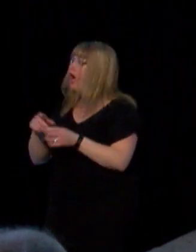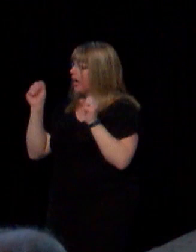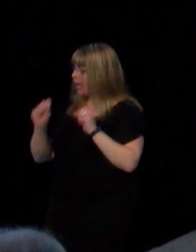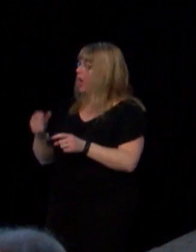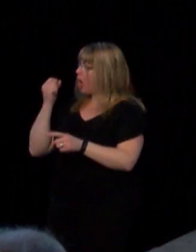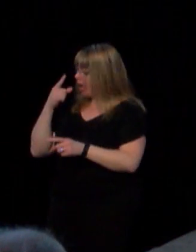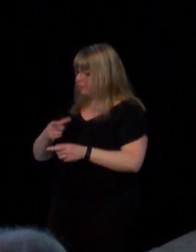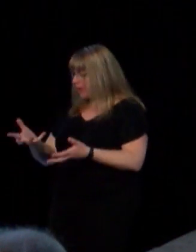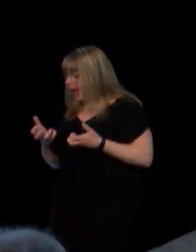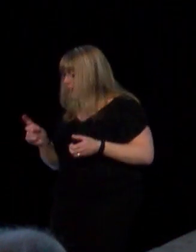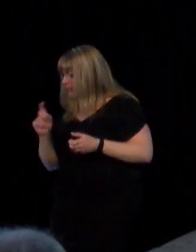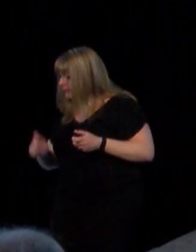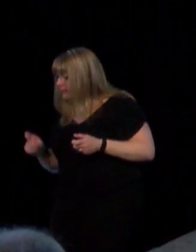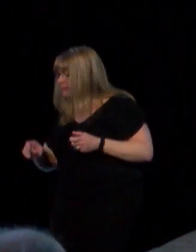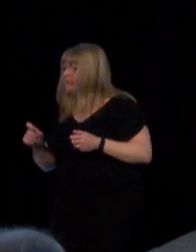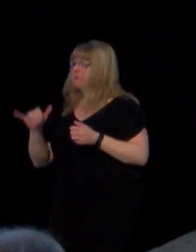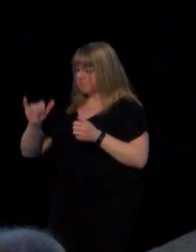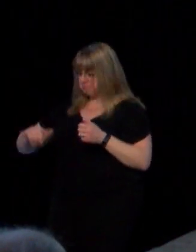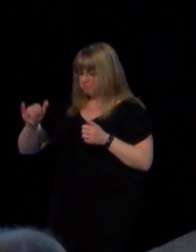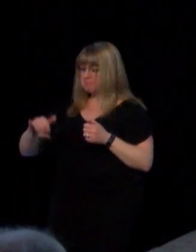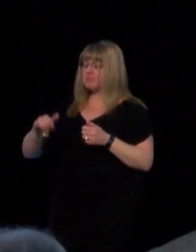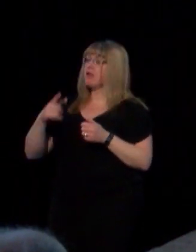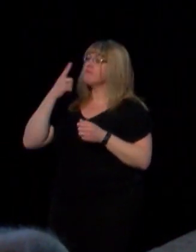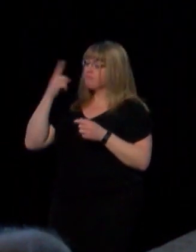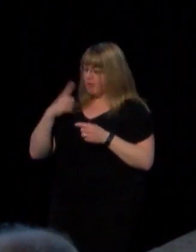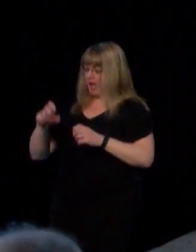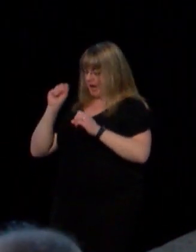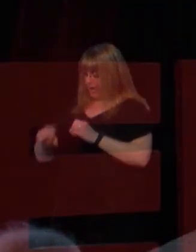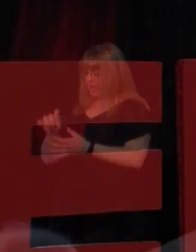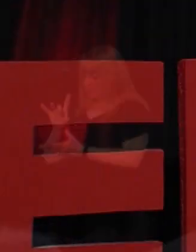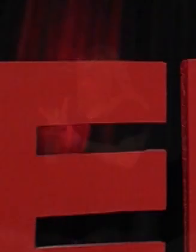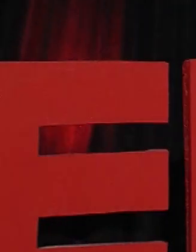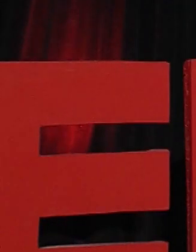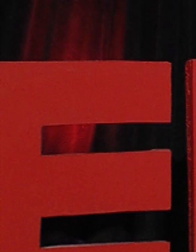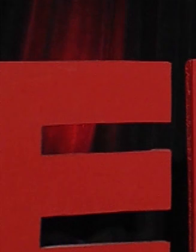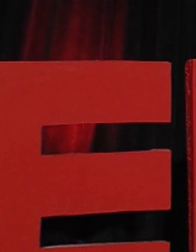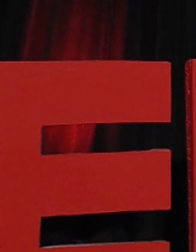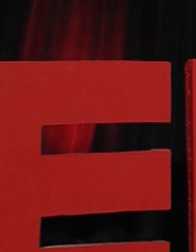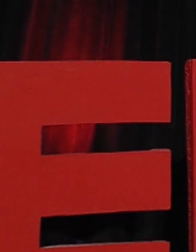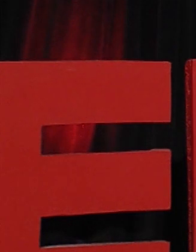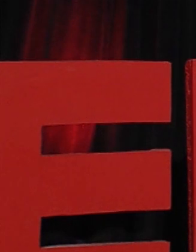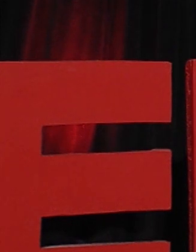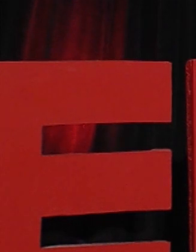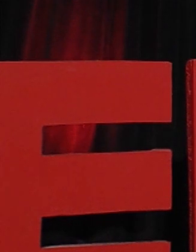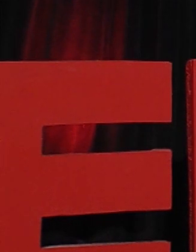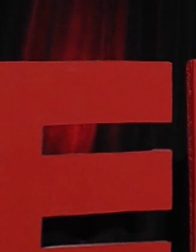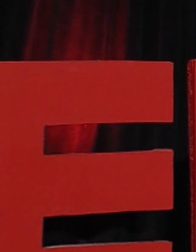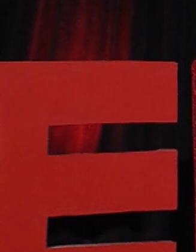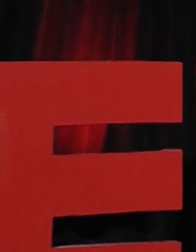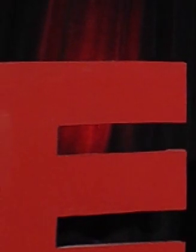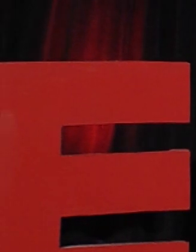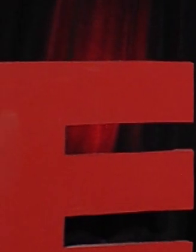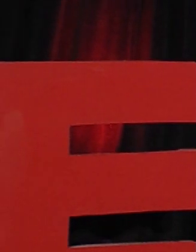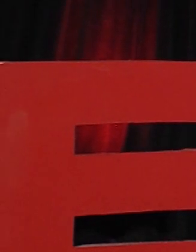he wanted and what he needed. We were finally able to connect on an intellectual level